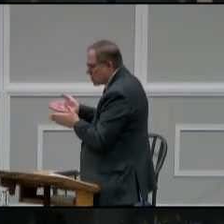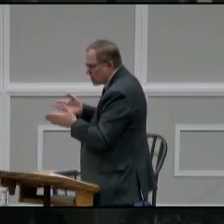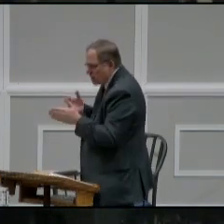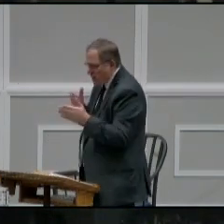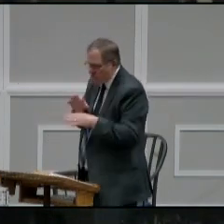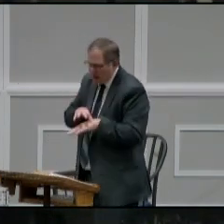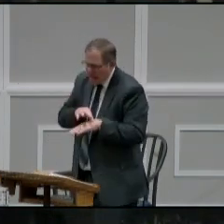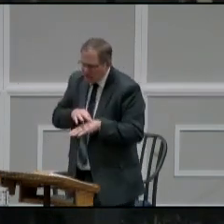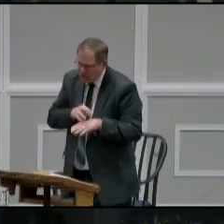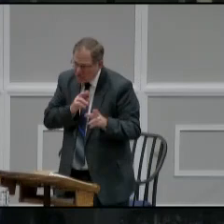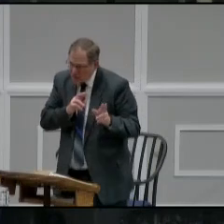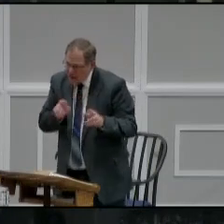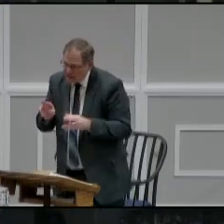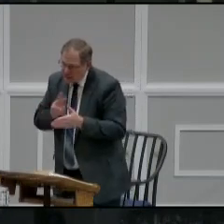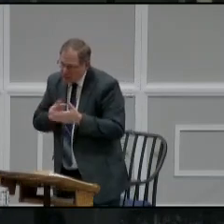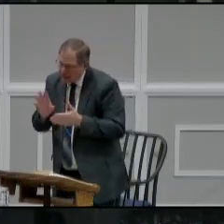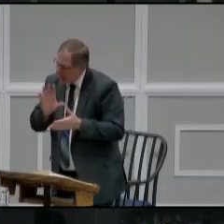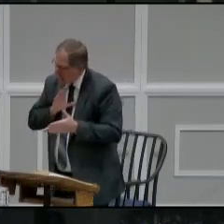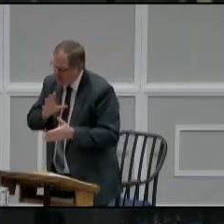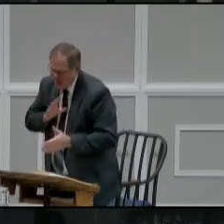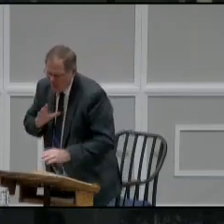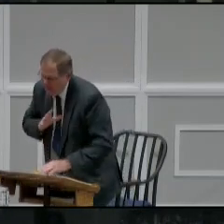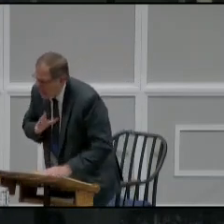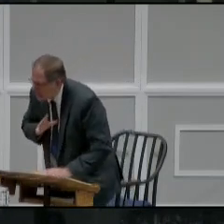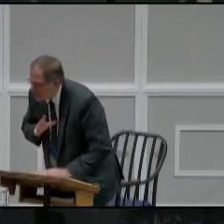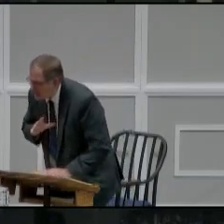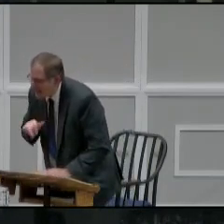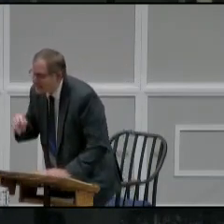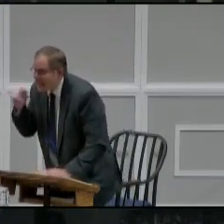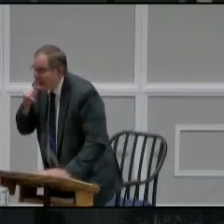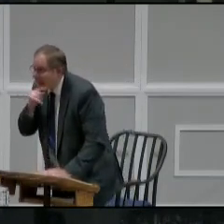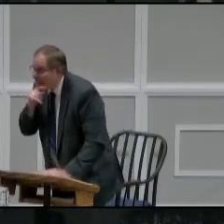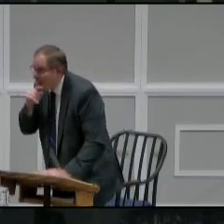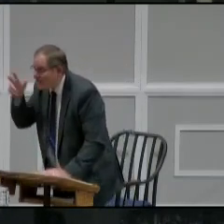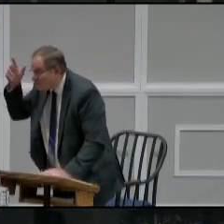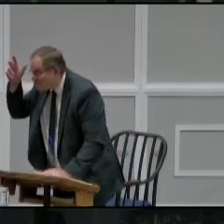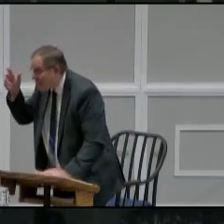week. It's all right. I mean,